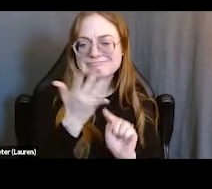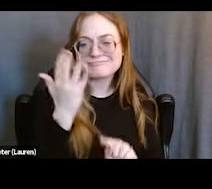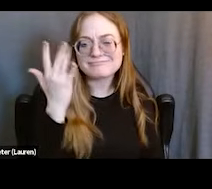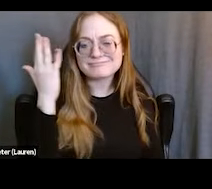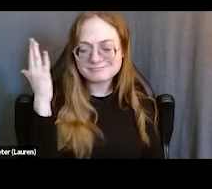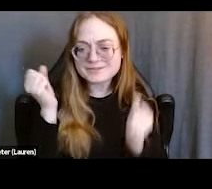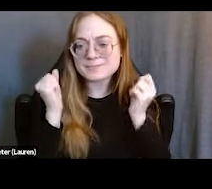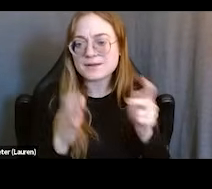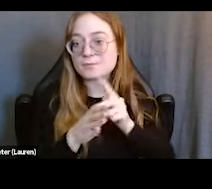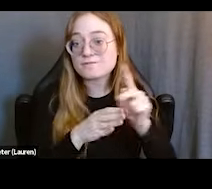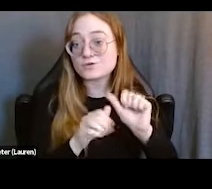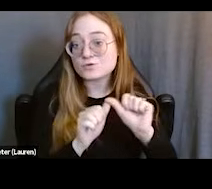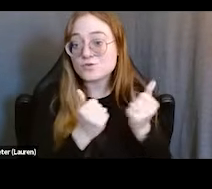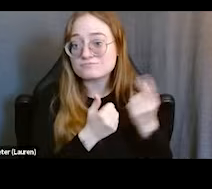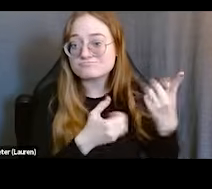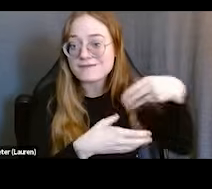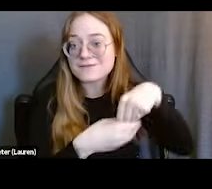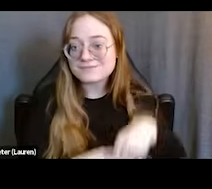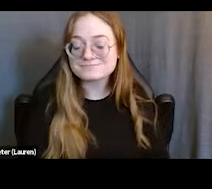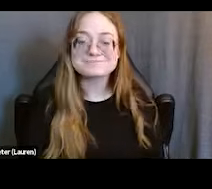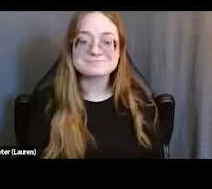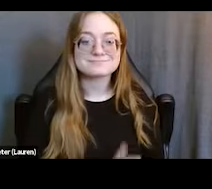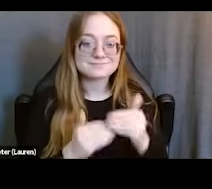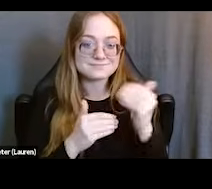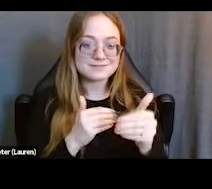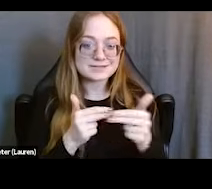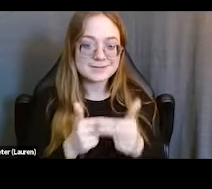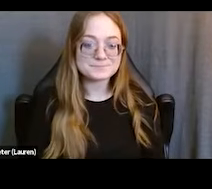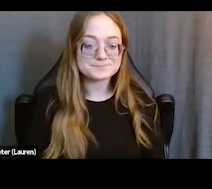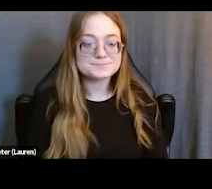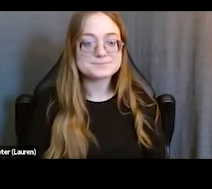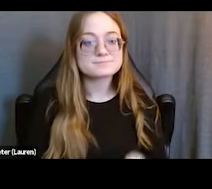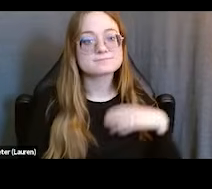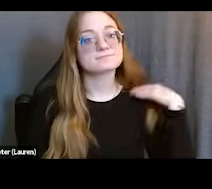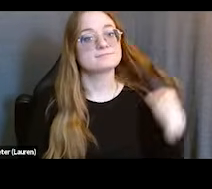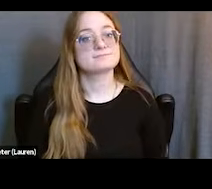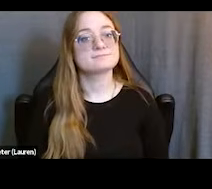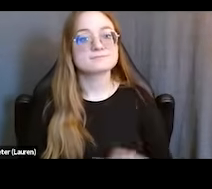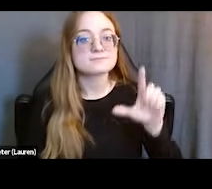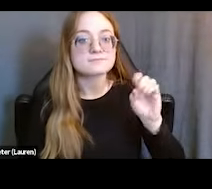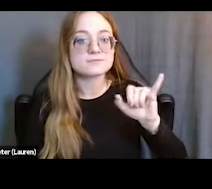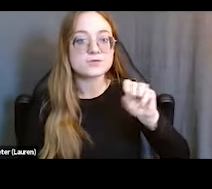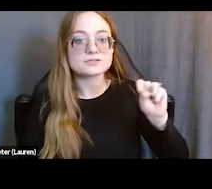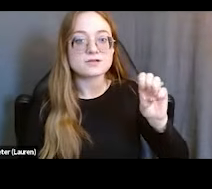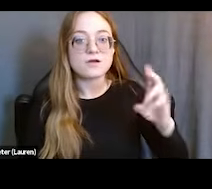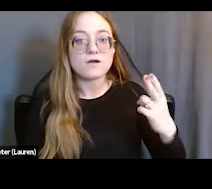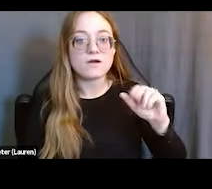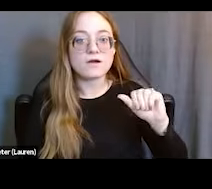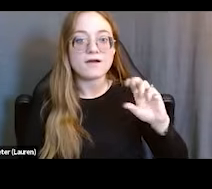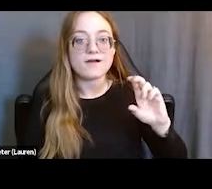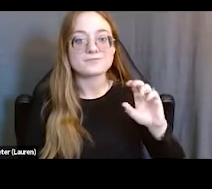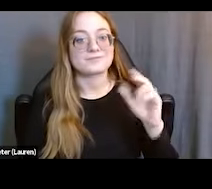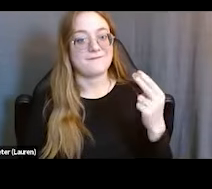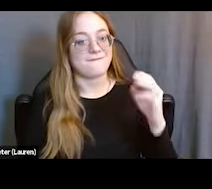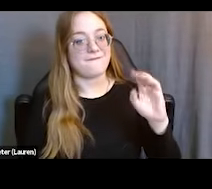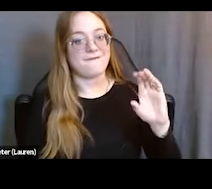professional associations. Next slide, please. Lois Hochstedler is the Assistant Director of